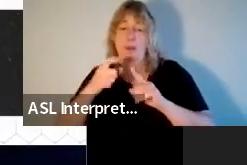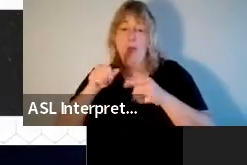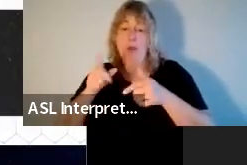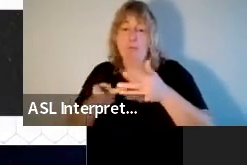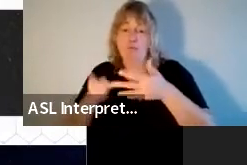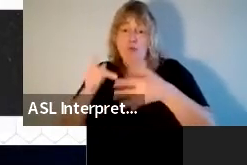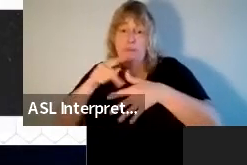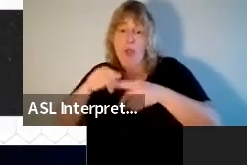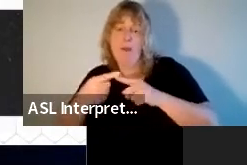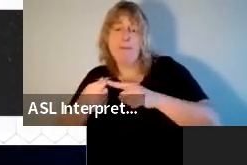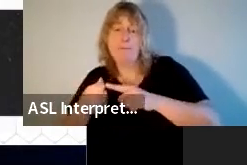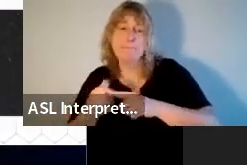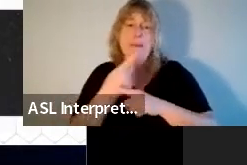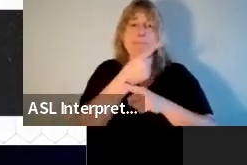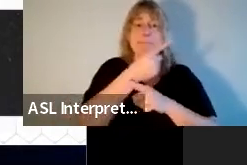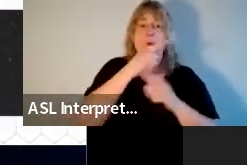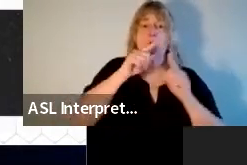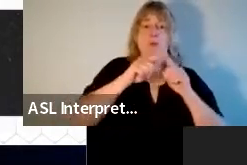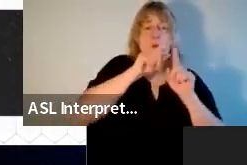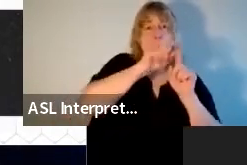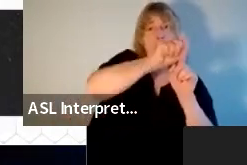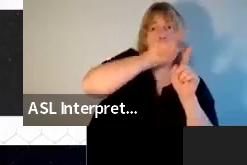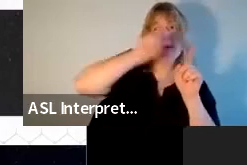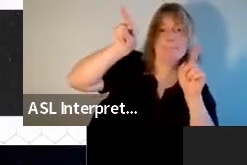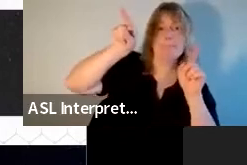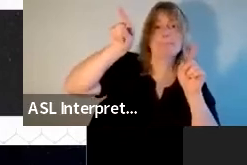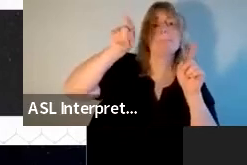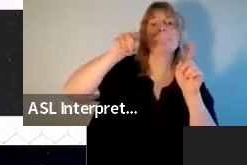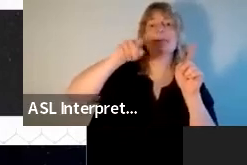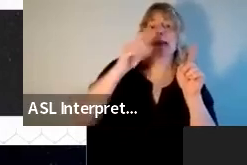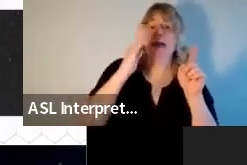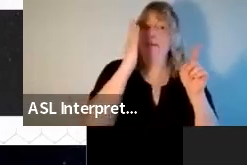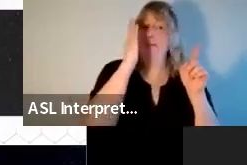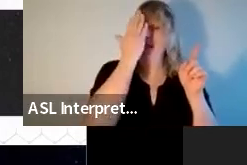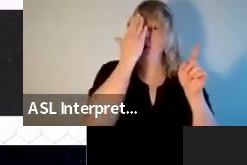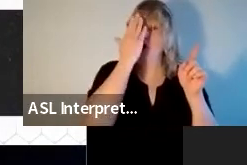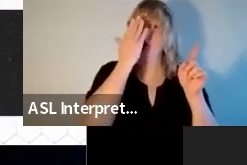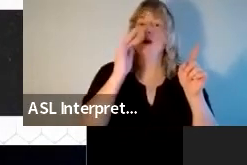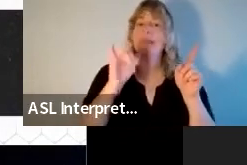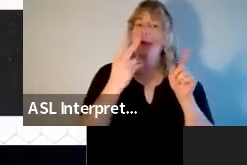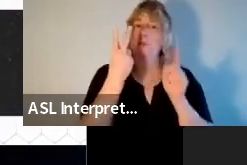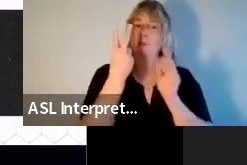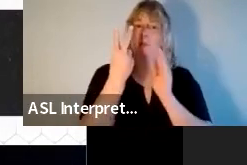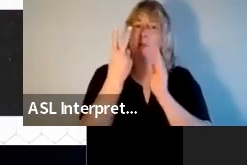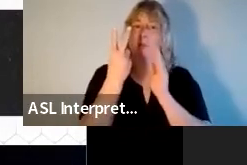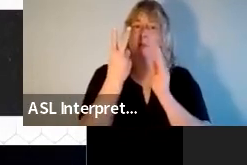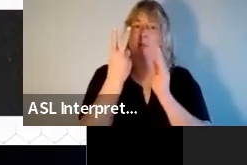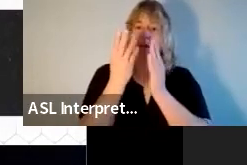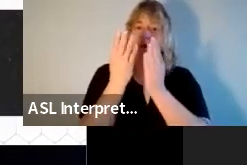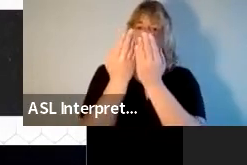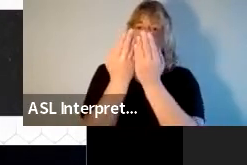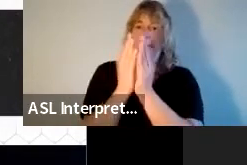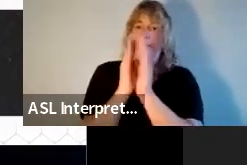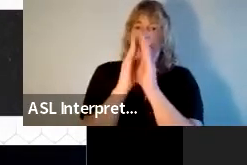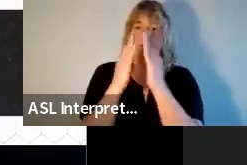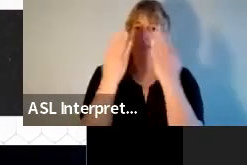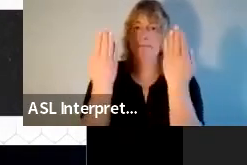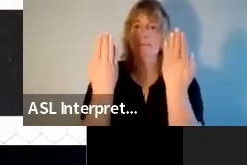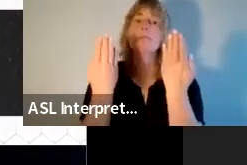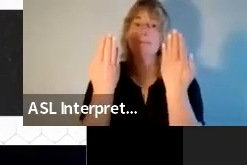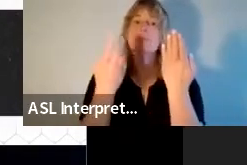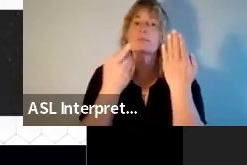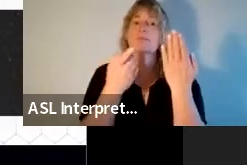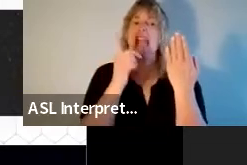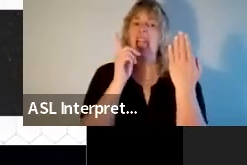cameras are behind the mirror. And now the mirror itself, the 2 flaps on each side, have to be deployed